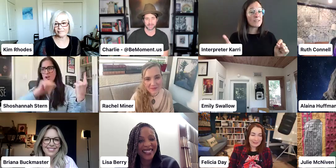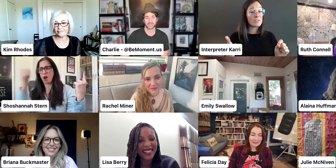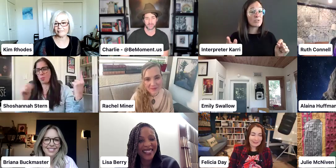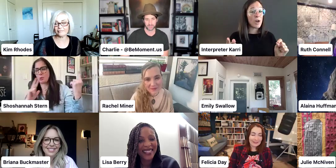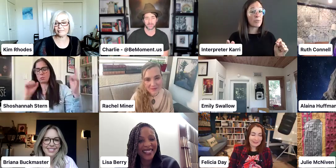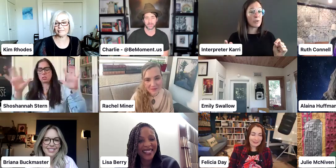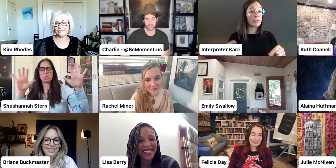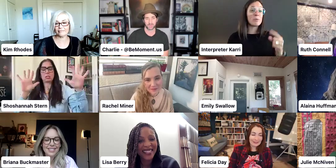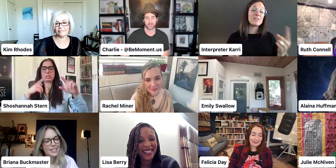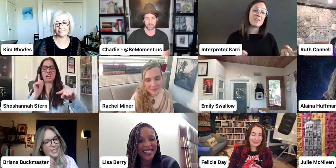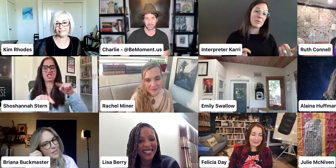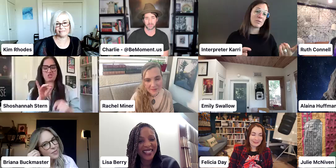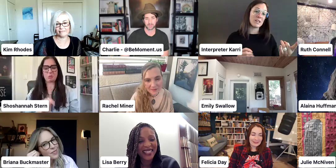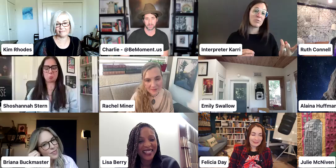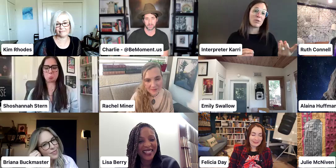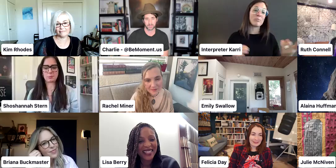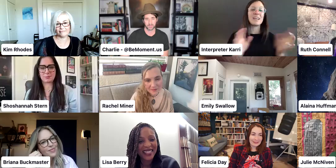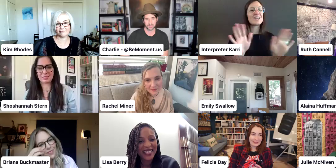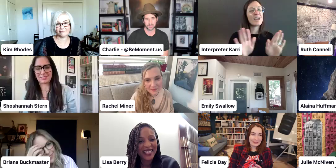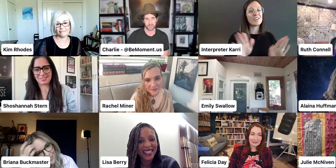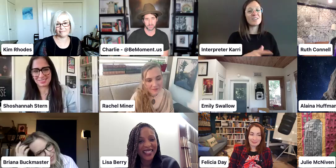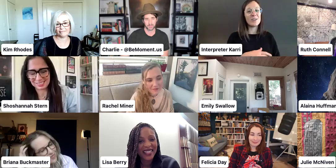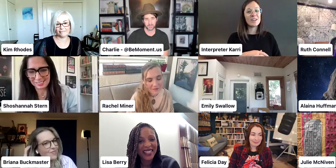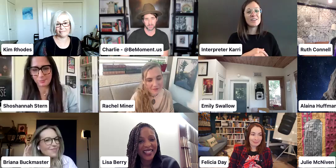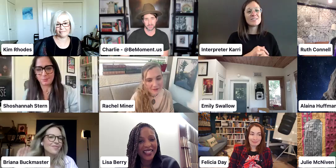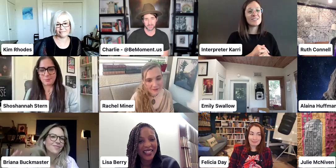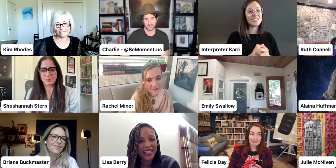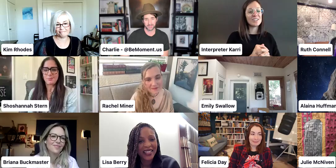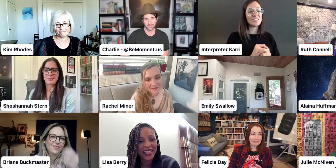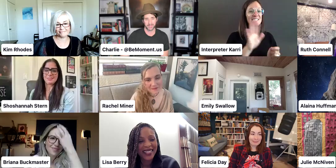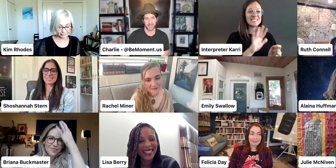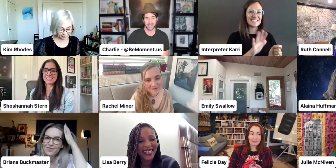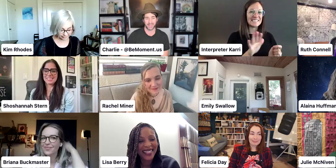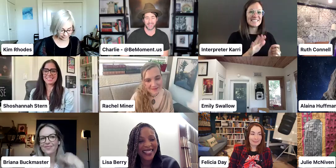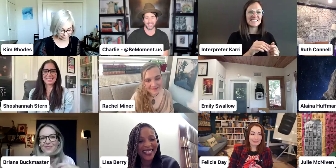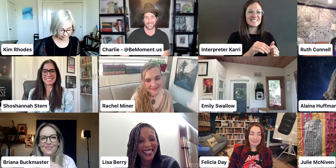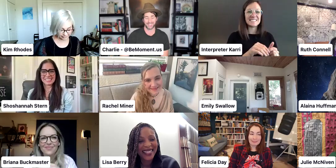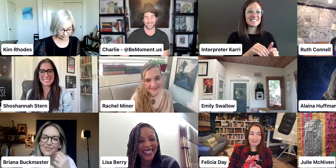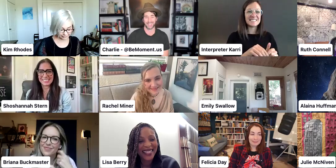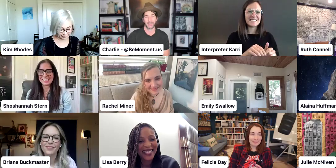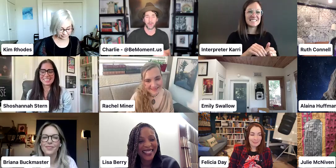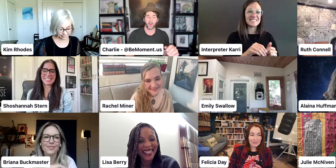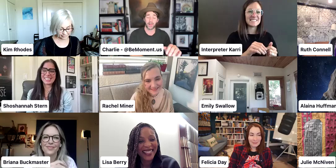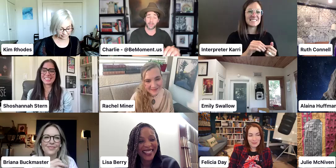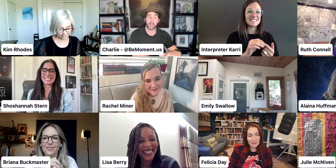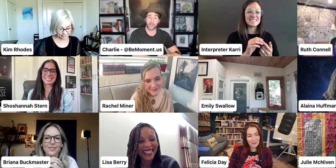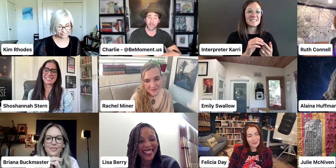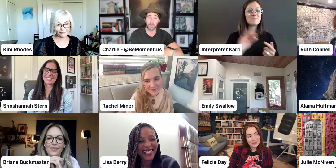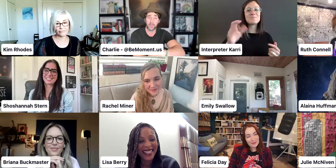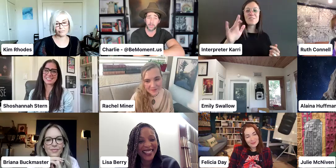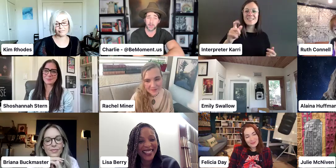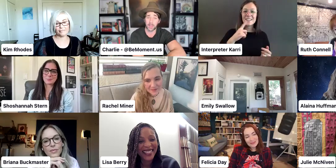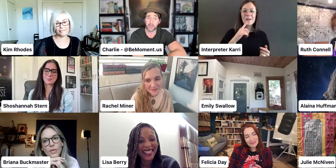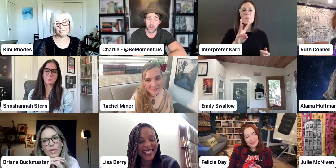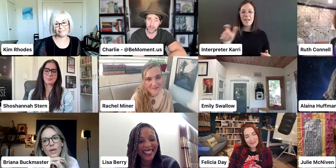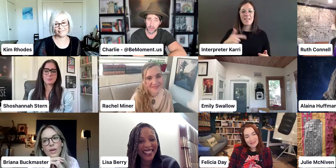but one is a 3-year-old human, but then the other one is like a 3-year-old pig. I couldn't do it. Yeah. That would be. Well, I feel like